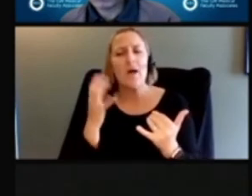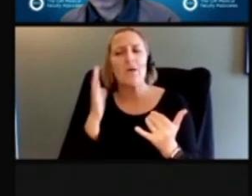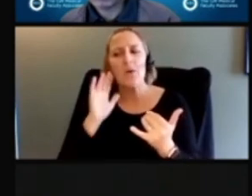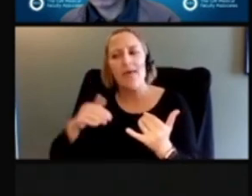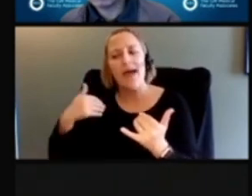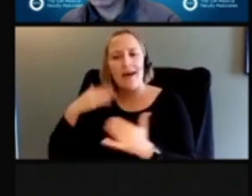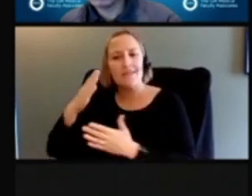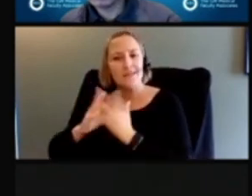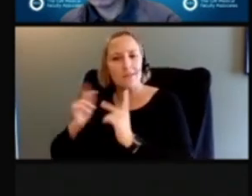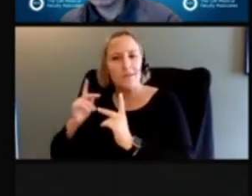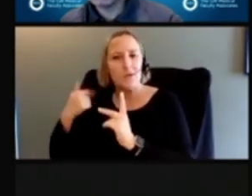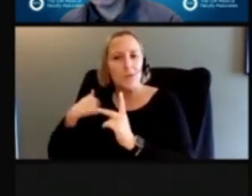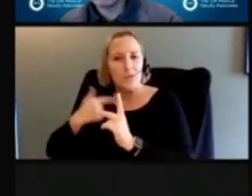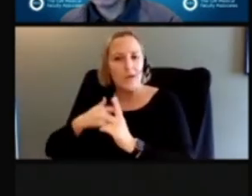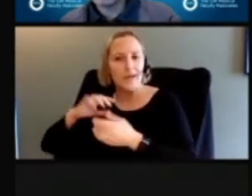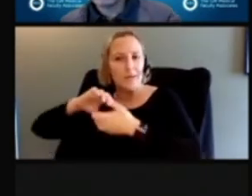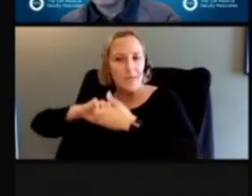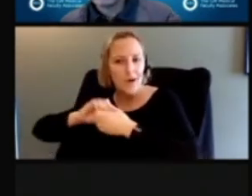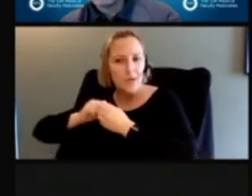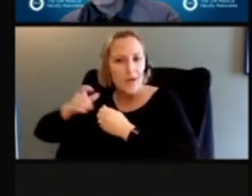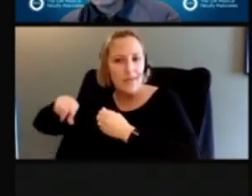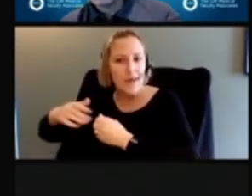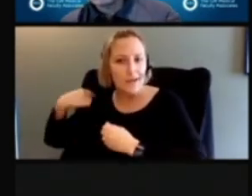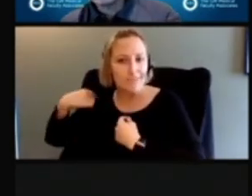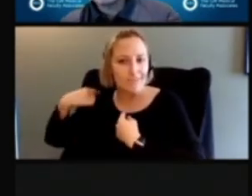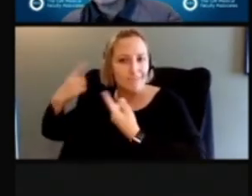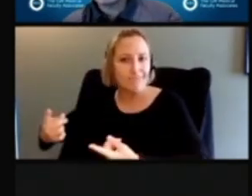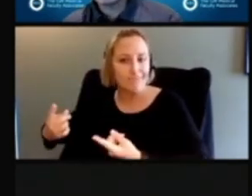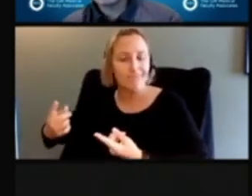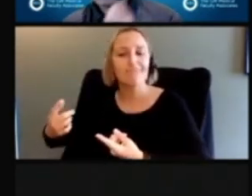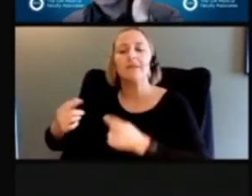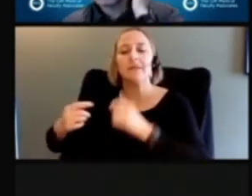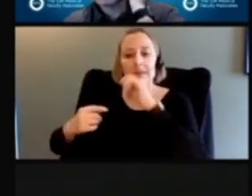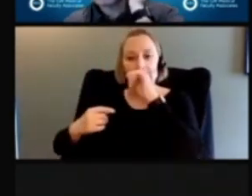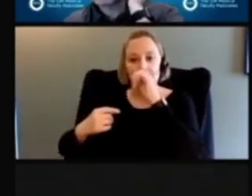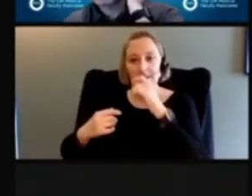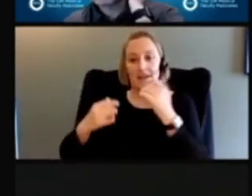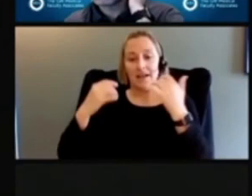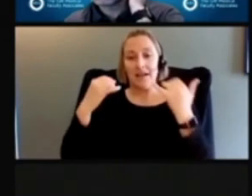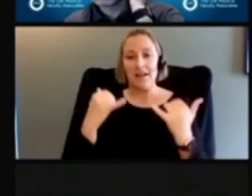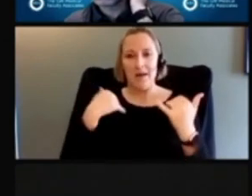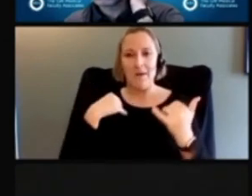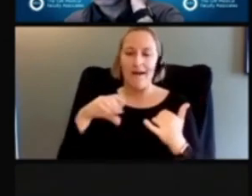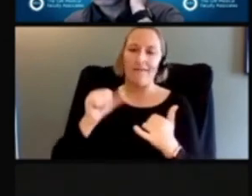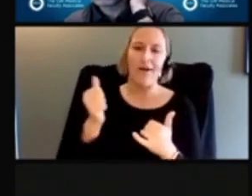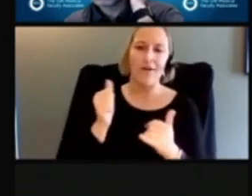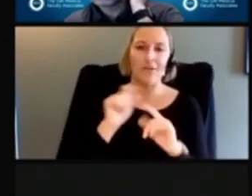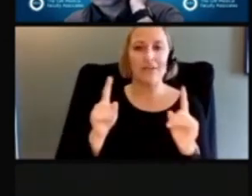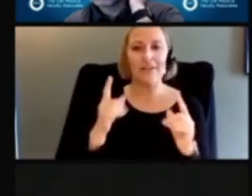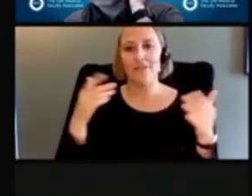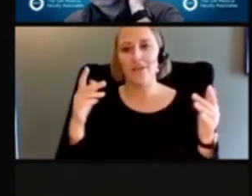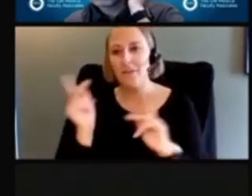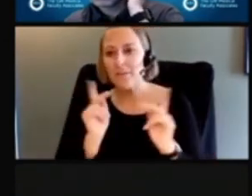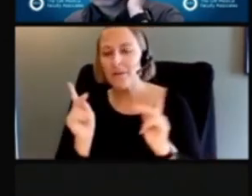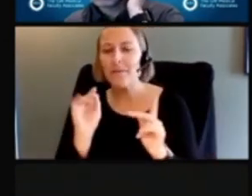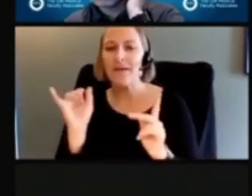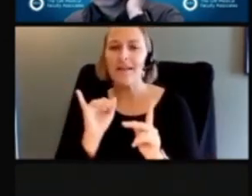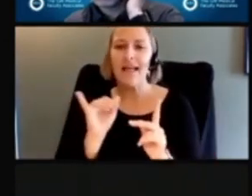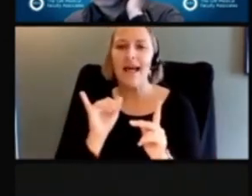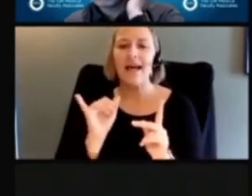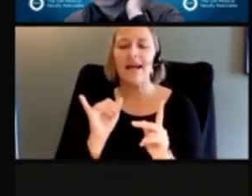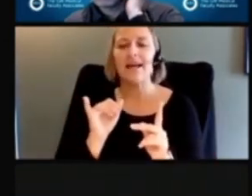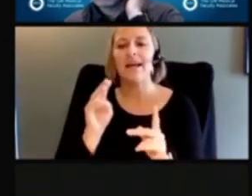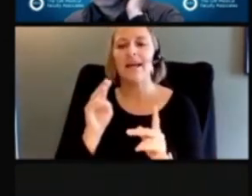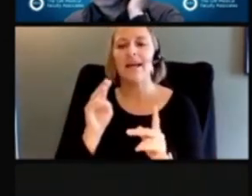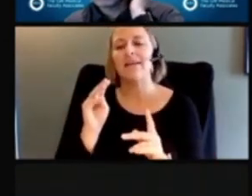influential voices, right? Mayor Bowser had Michelle Obama as part of a public services announcement to stay at home DC,